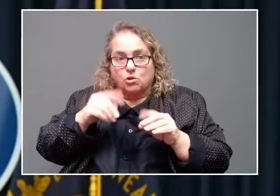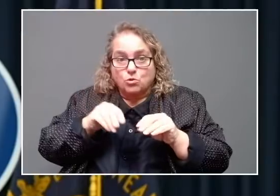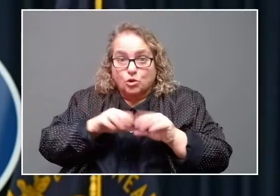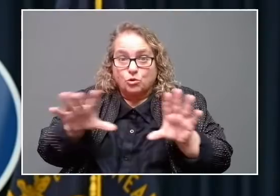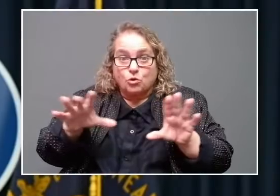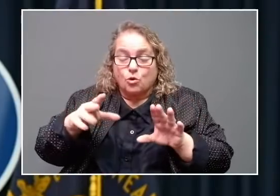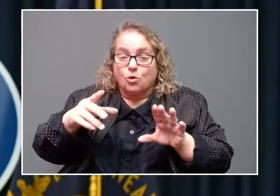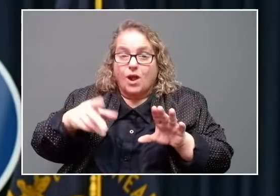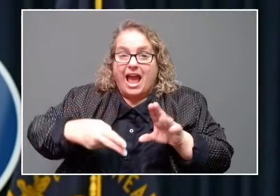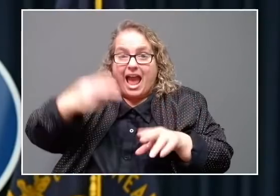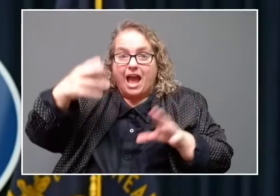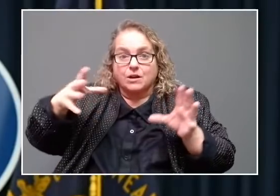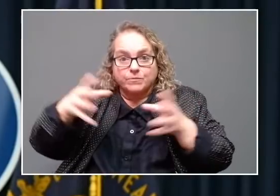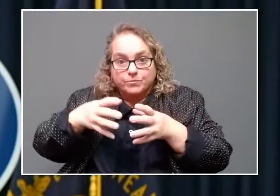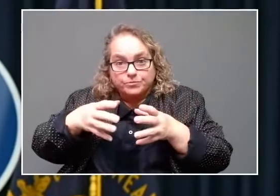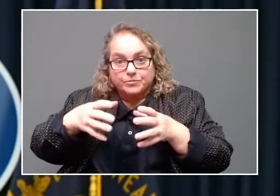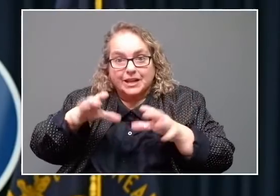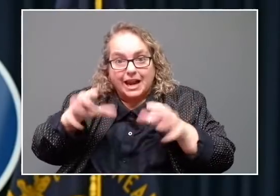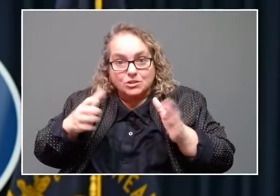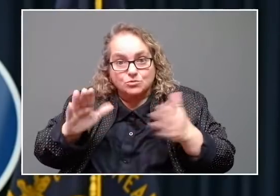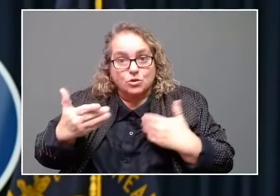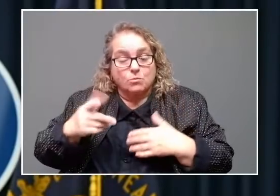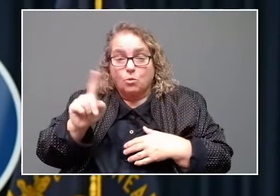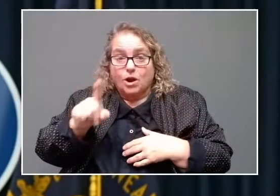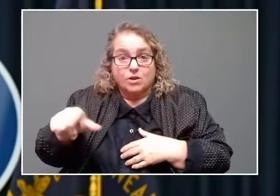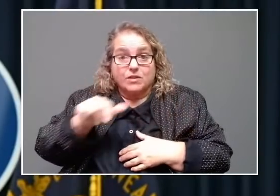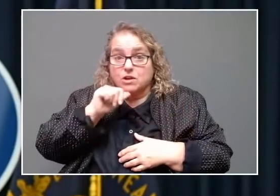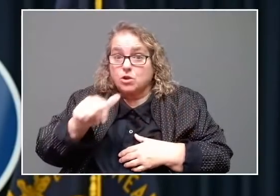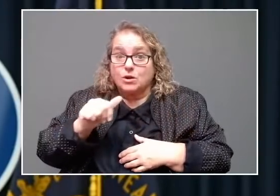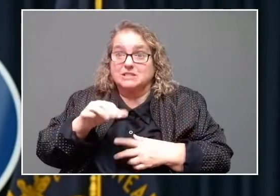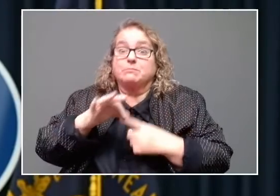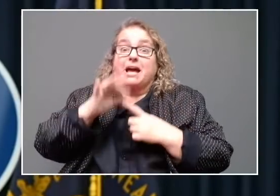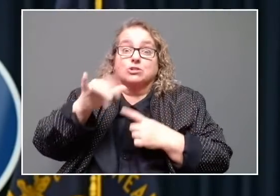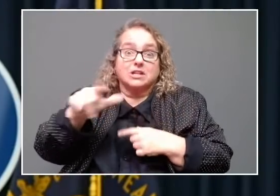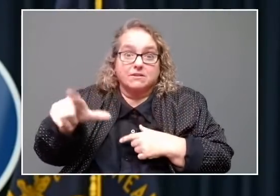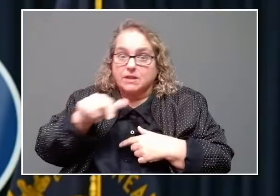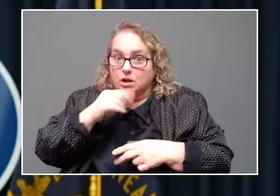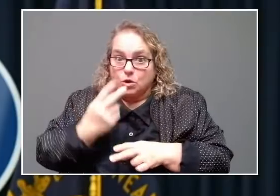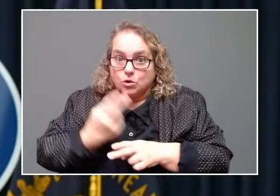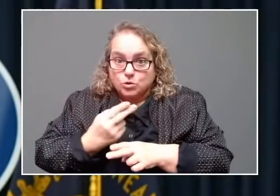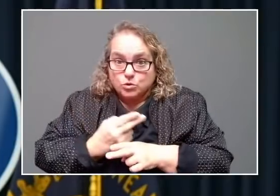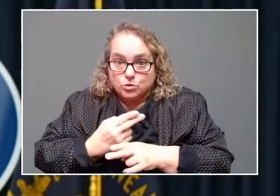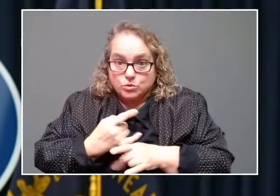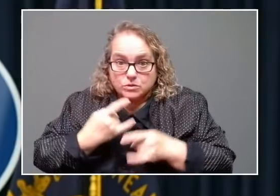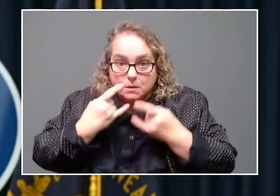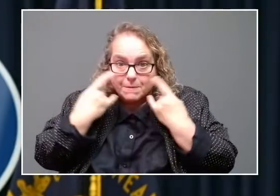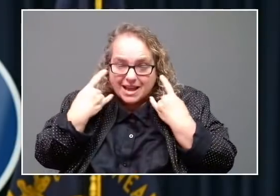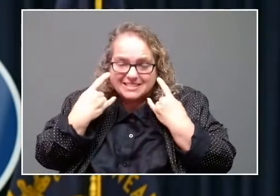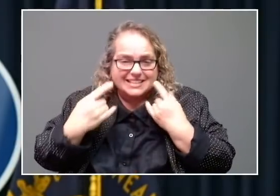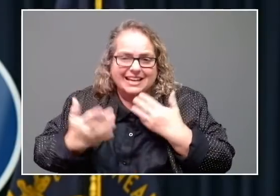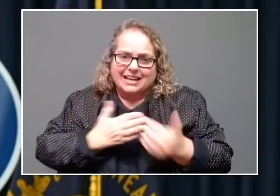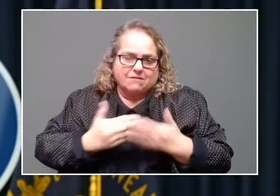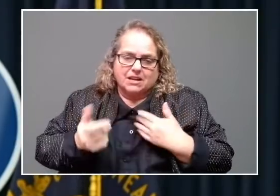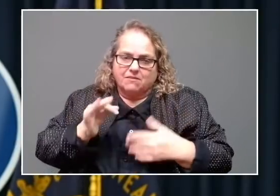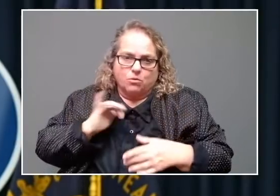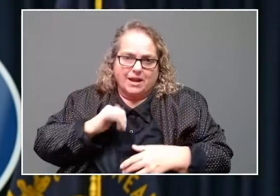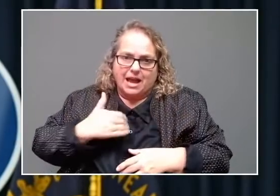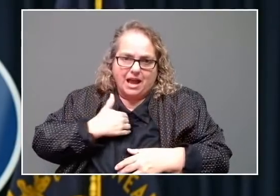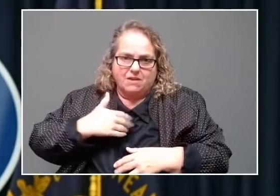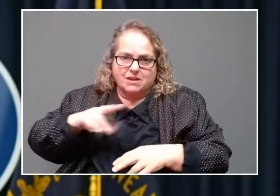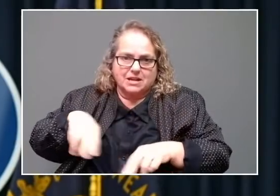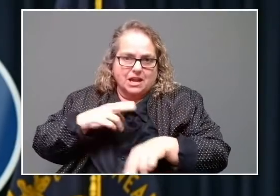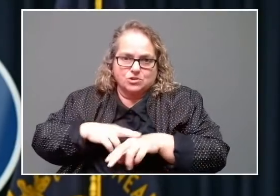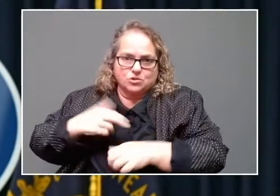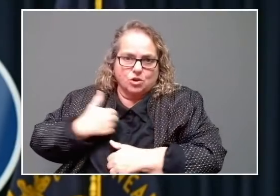that aren't doing universal masking. Even if we had the Guard in, it'd be incredibly hard to have enough